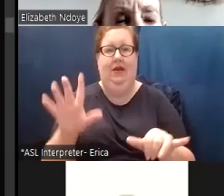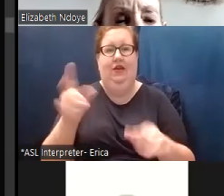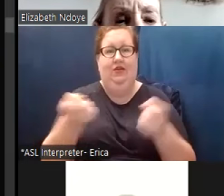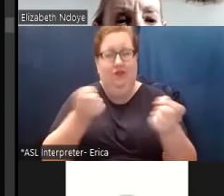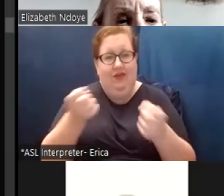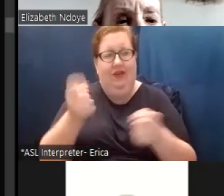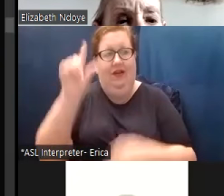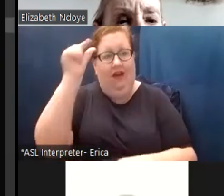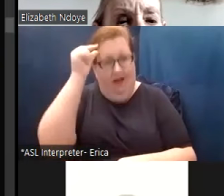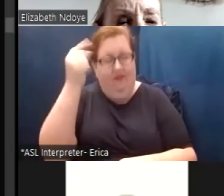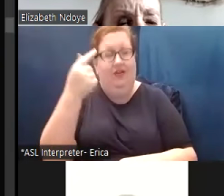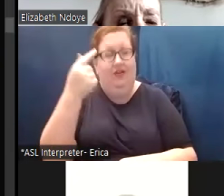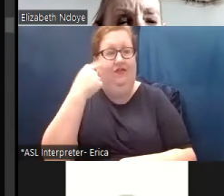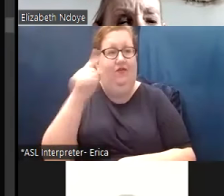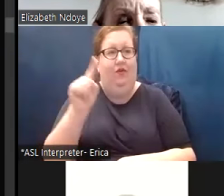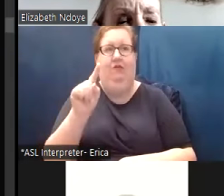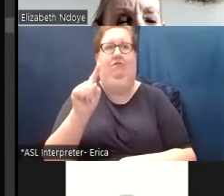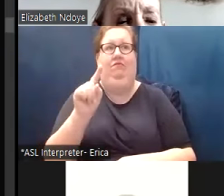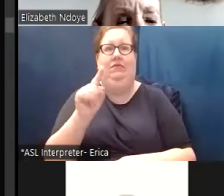the implementation of it.